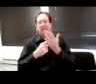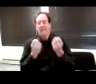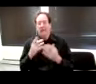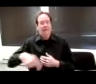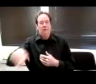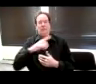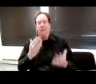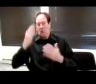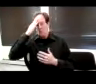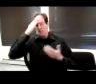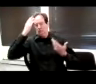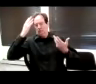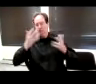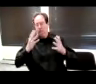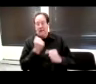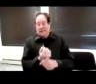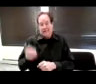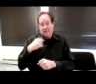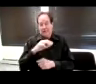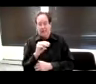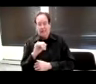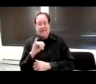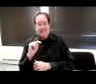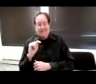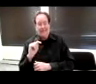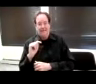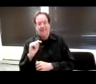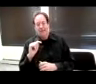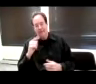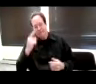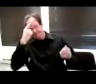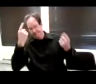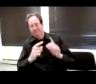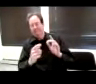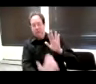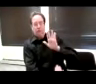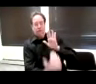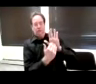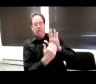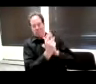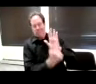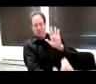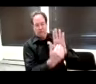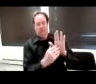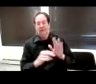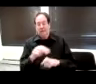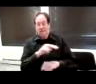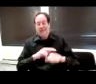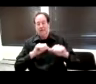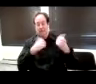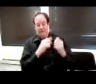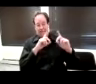be aware that last year MIT settled a lawsuit brought by the National Association of the Deaf.